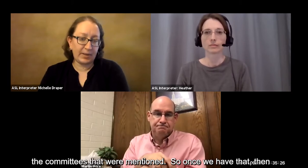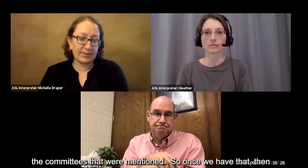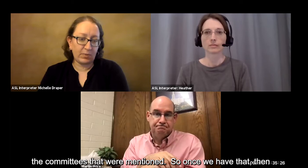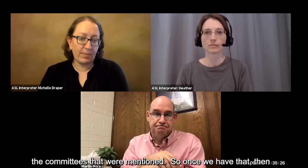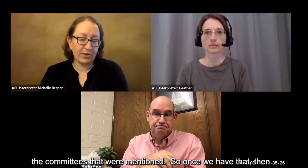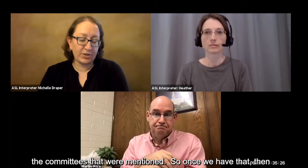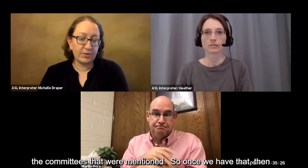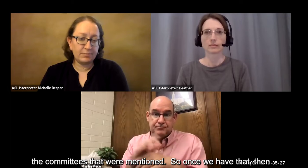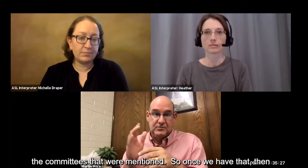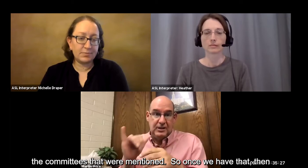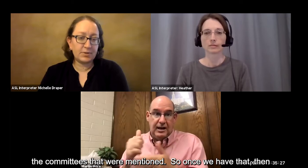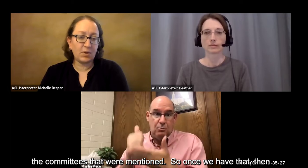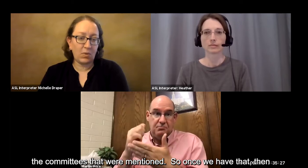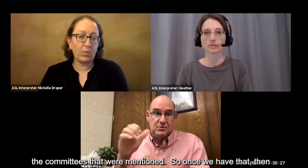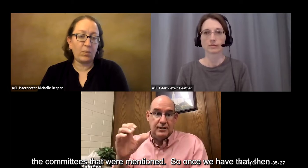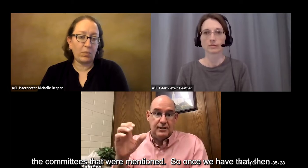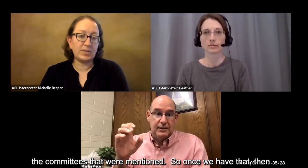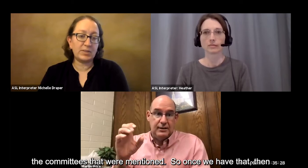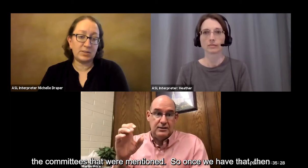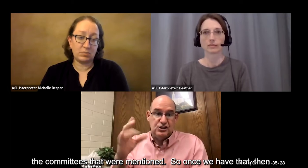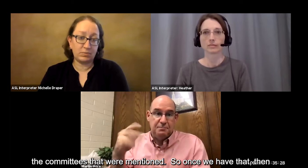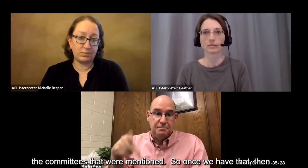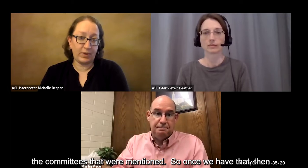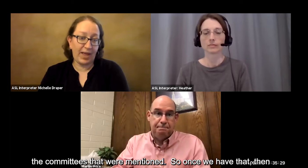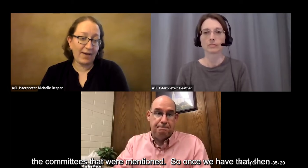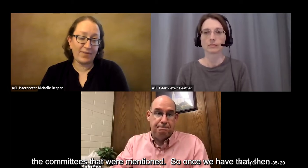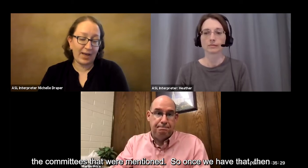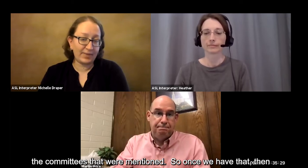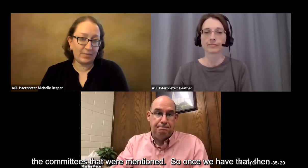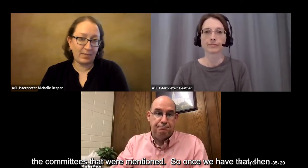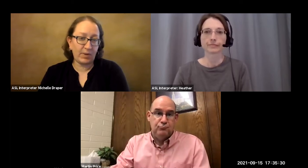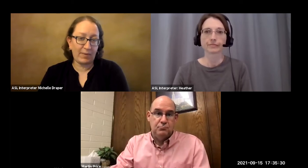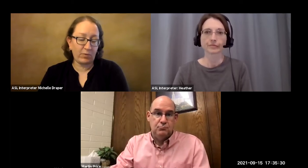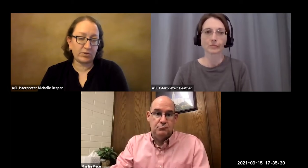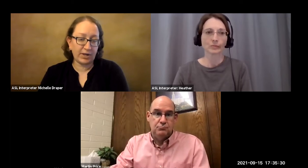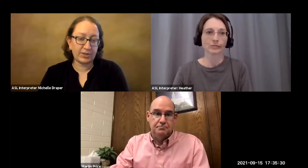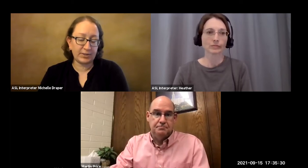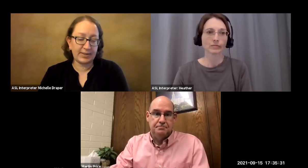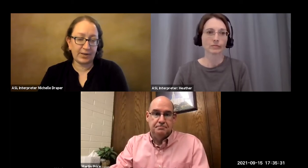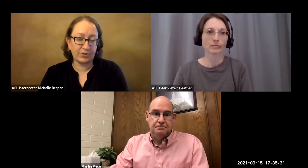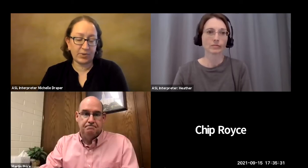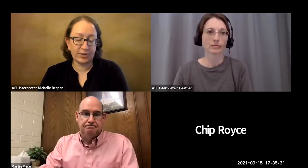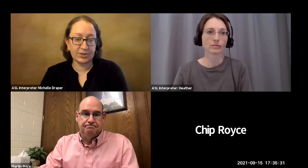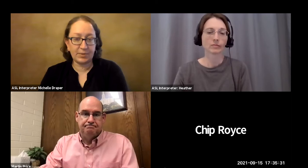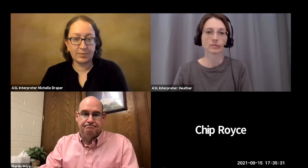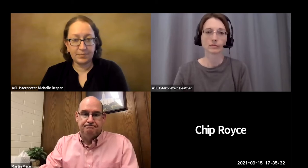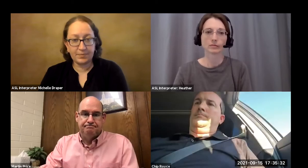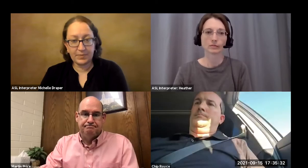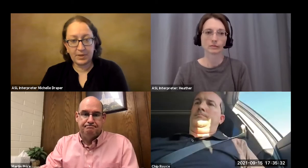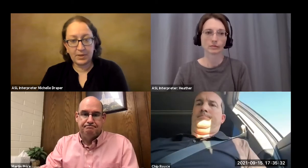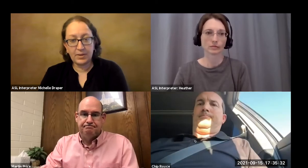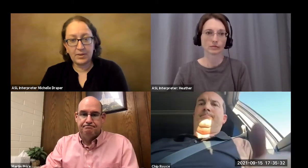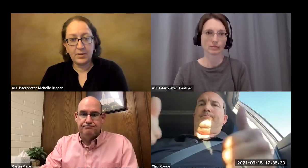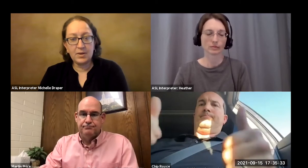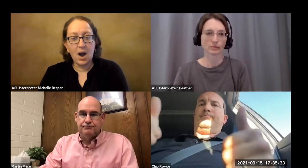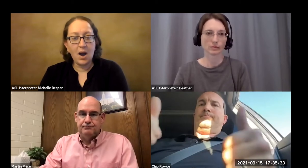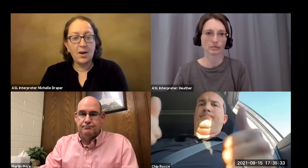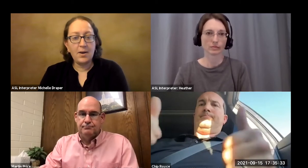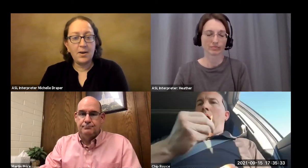each of the committees that were mentioned. So once we have that, then maybe we'll have more direction. Does that answer your question, Chip?